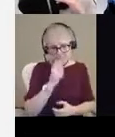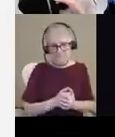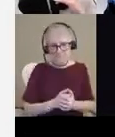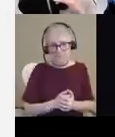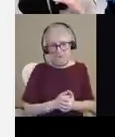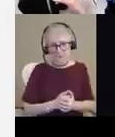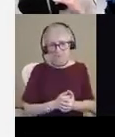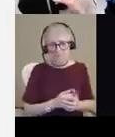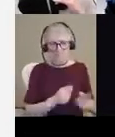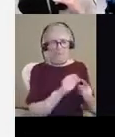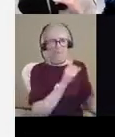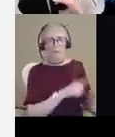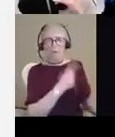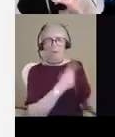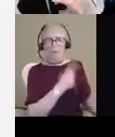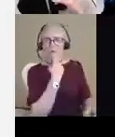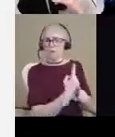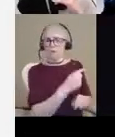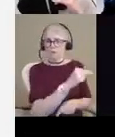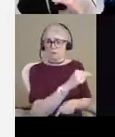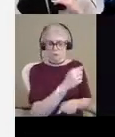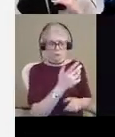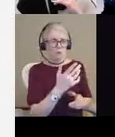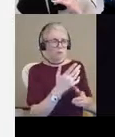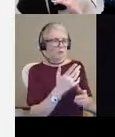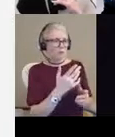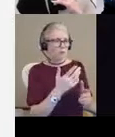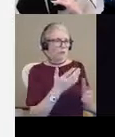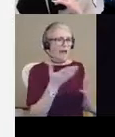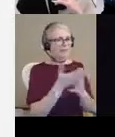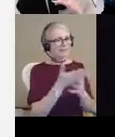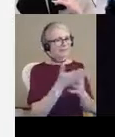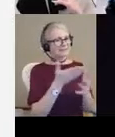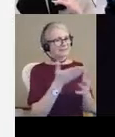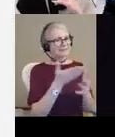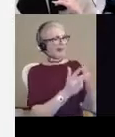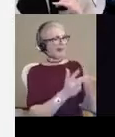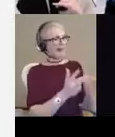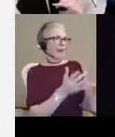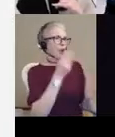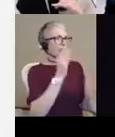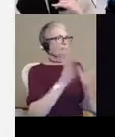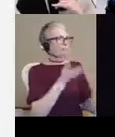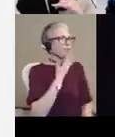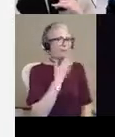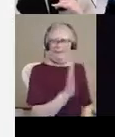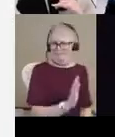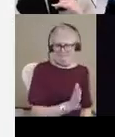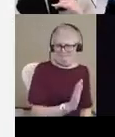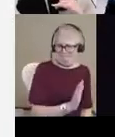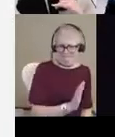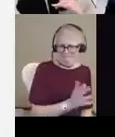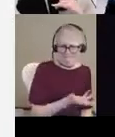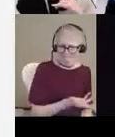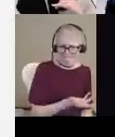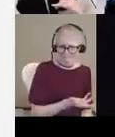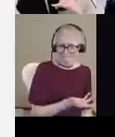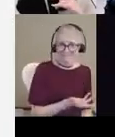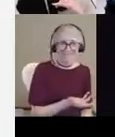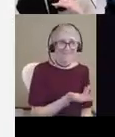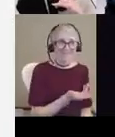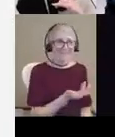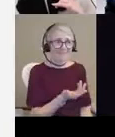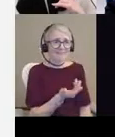comment from Paul about the fact that people often think that accessibility learning has to be boring. Actually, a lot of interactivity in the tools